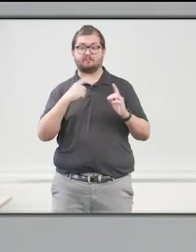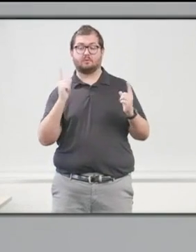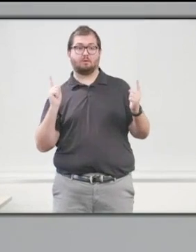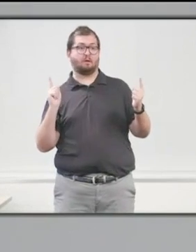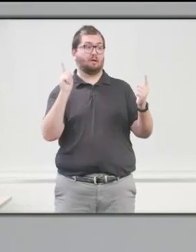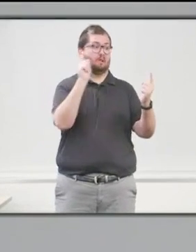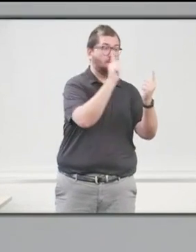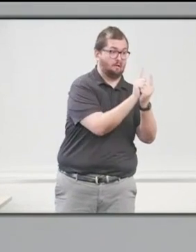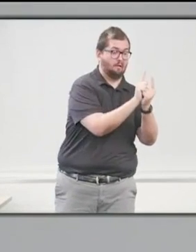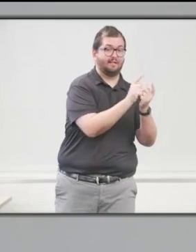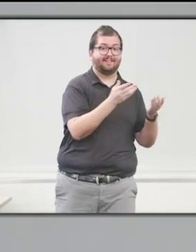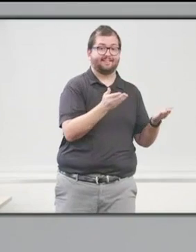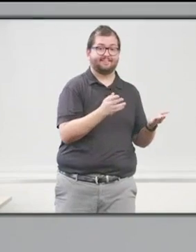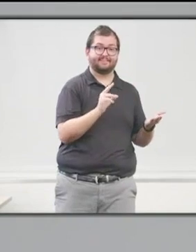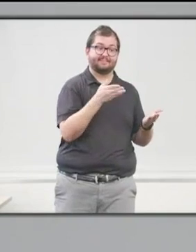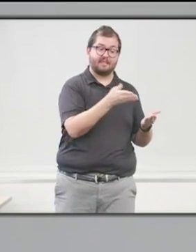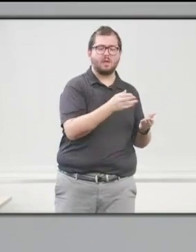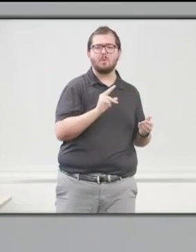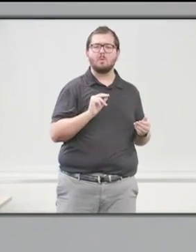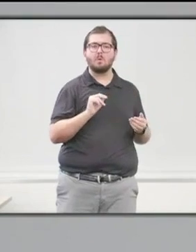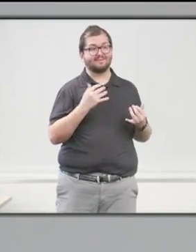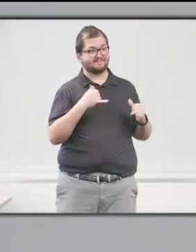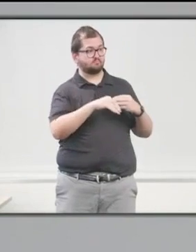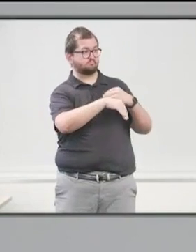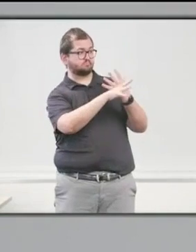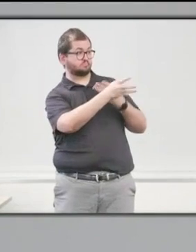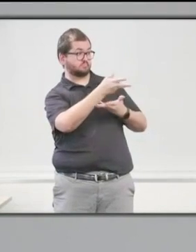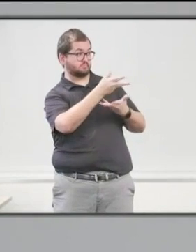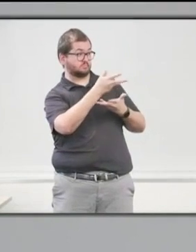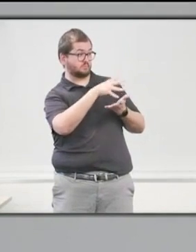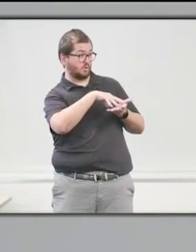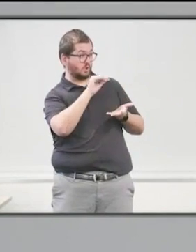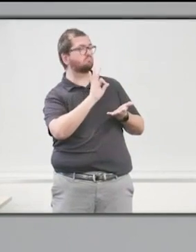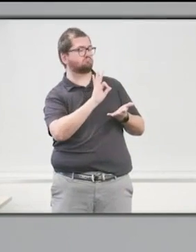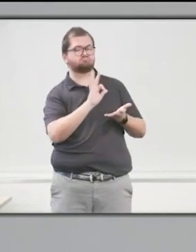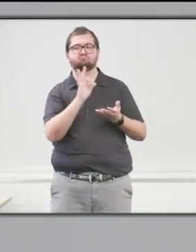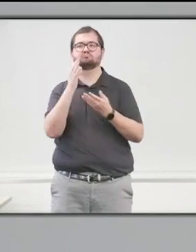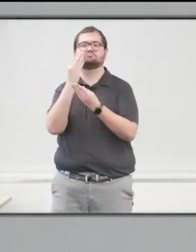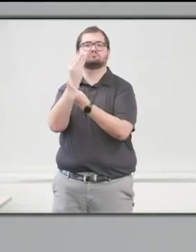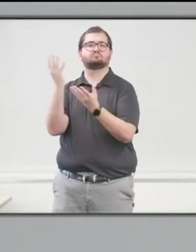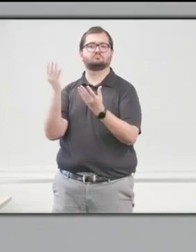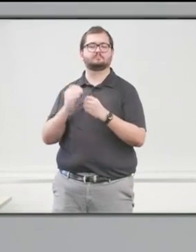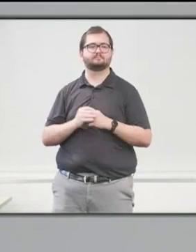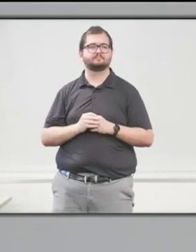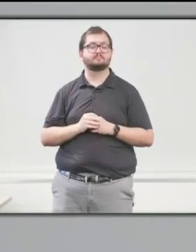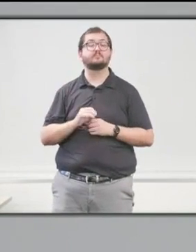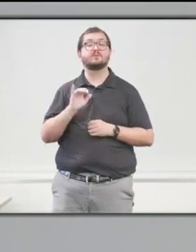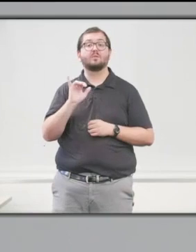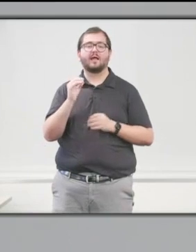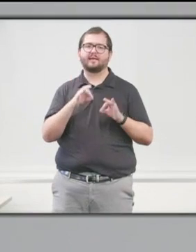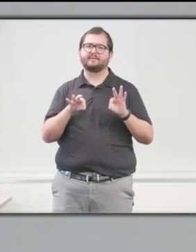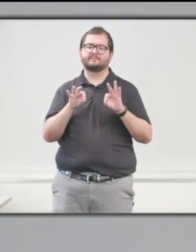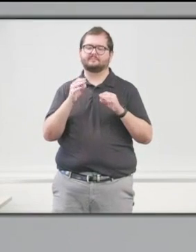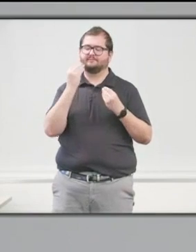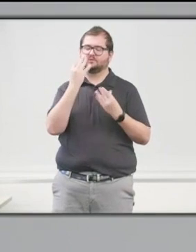the location, but they're still able to get the information that they need. And I think that information is twofold, especially for what we're talking about